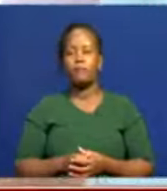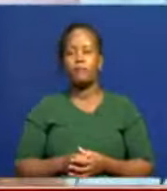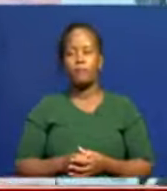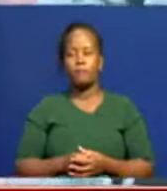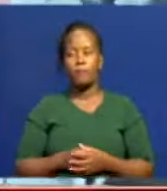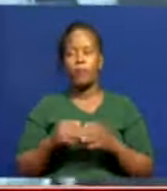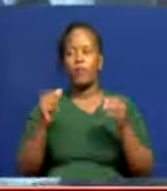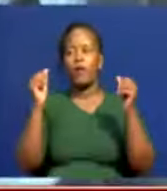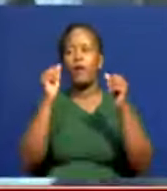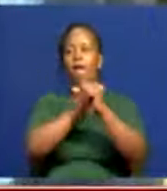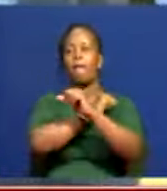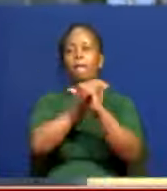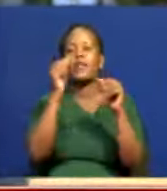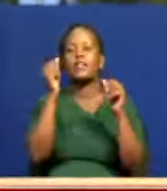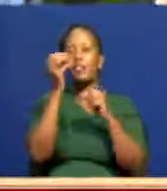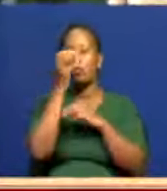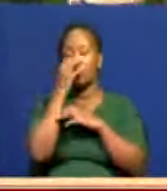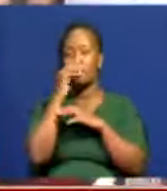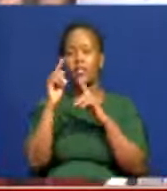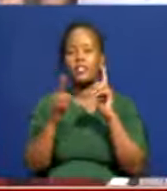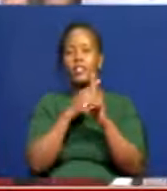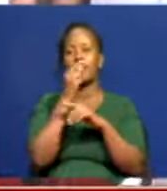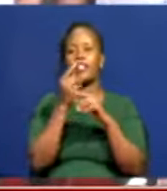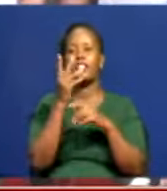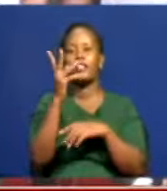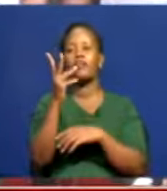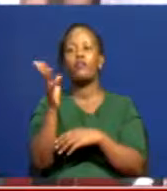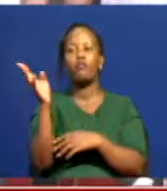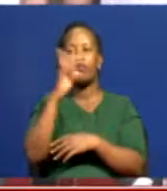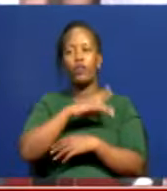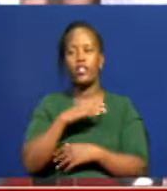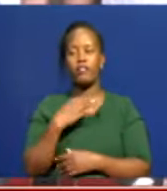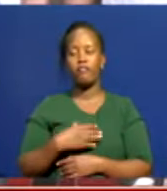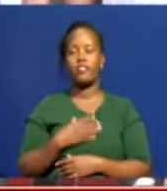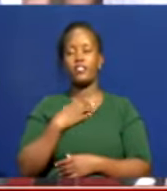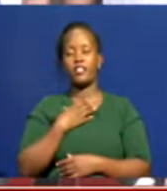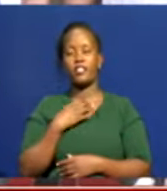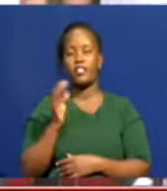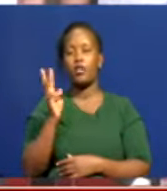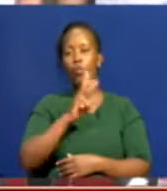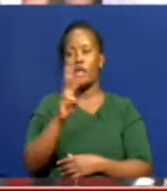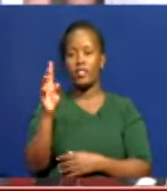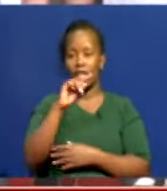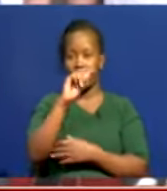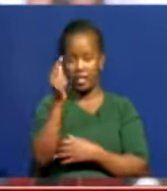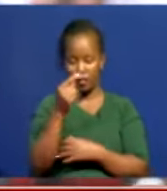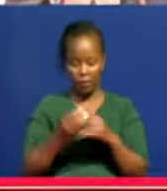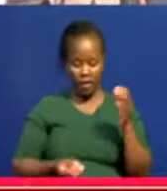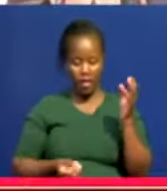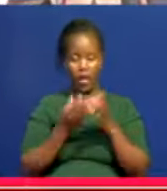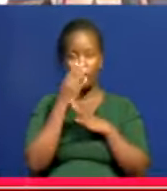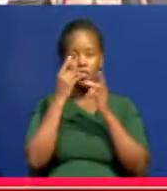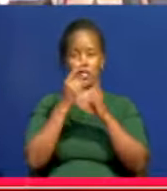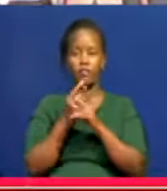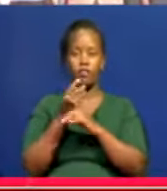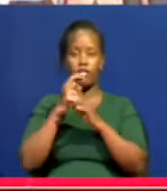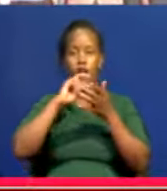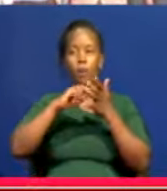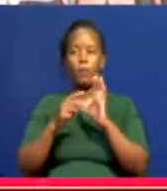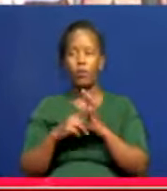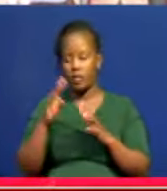President William Ruto began his four-day tour of Western Kenya by commissioning several development projects in Bungoma County. In Bungoma